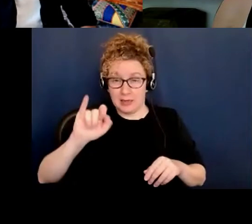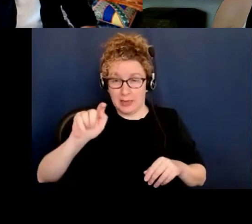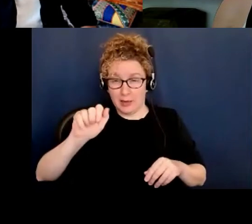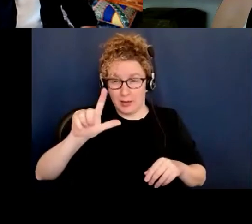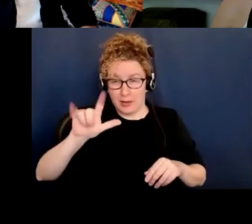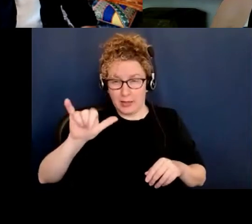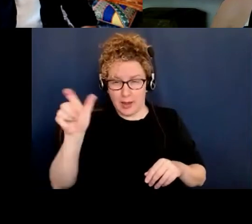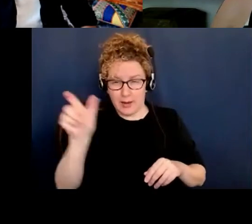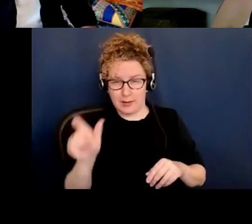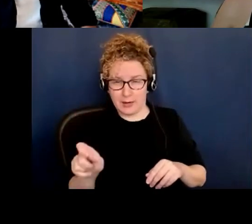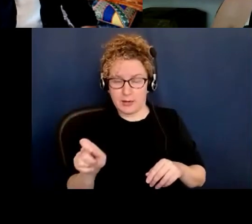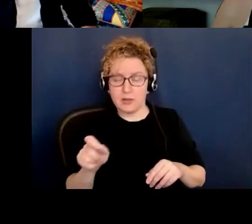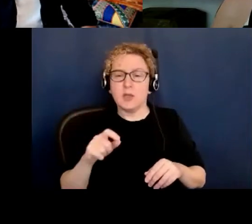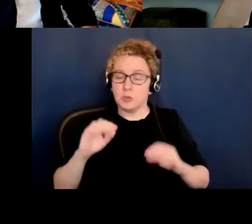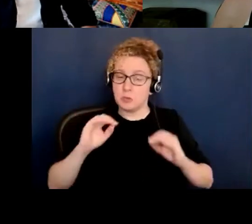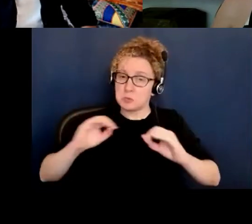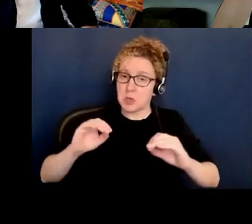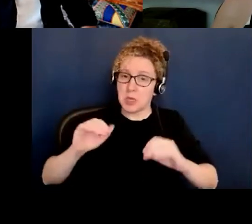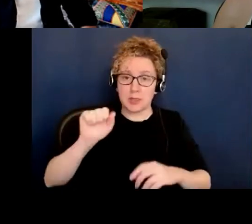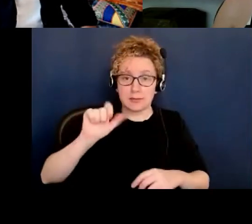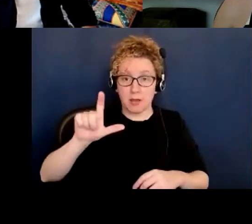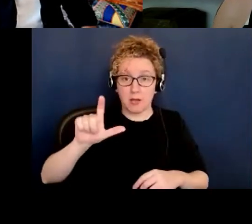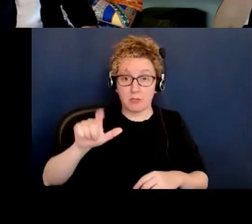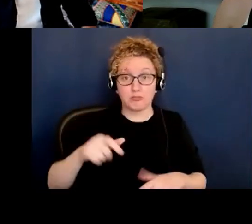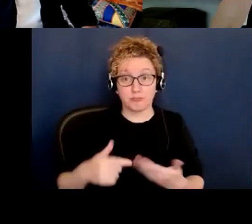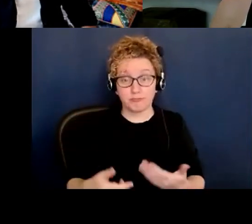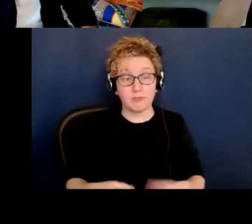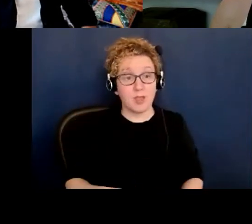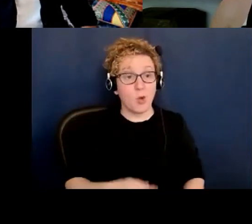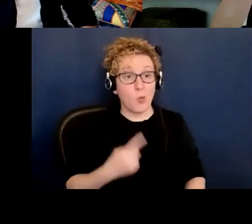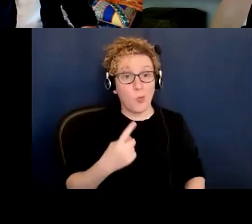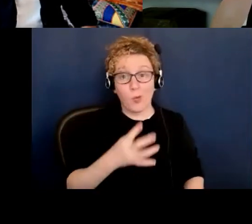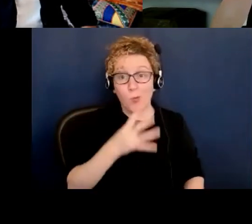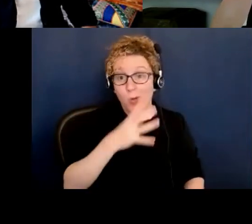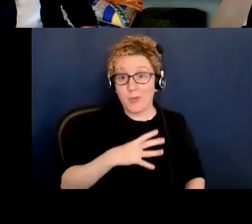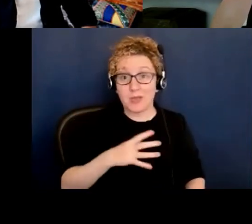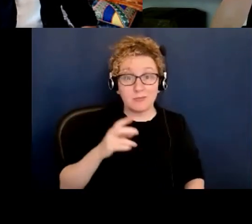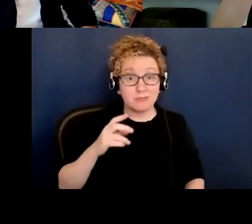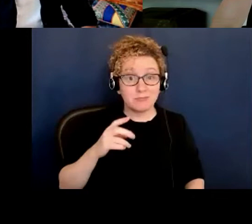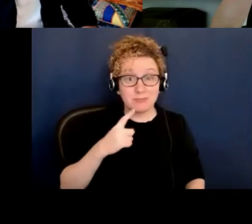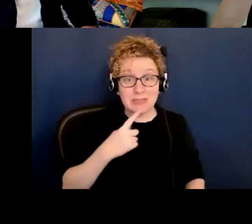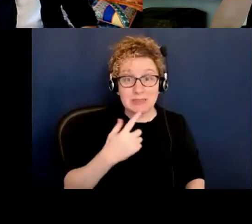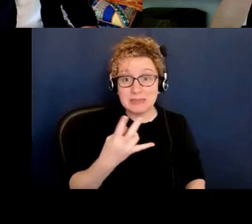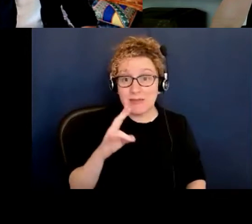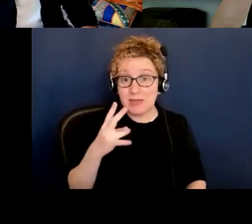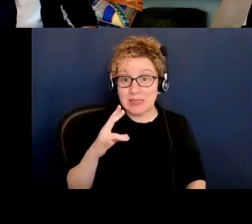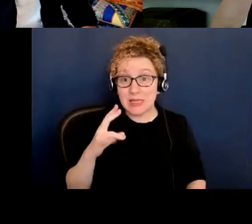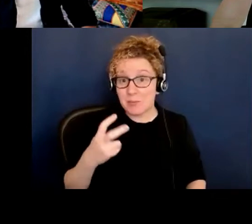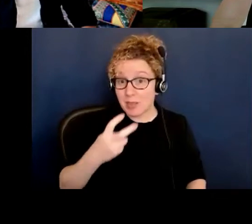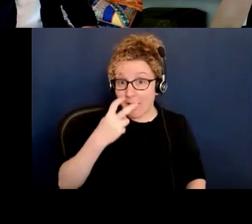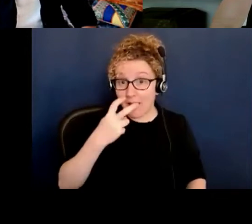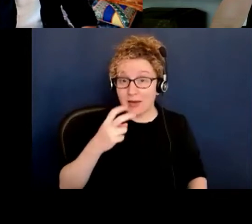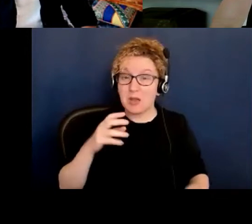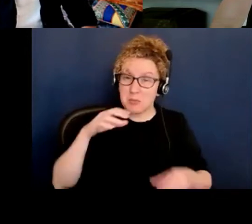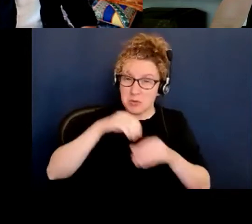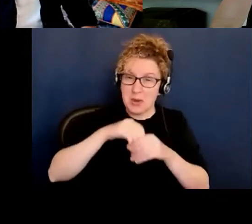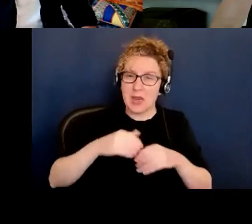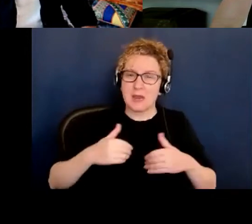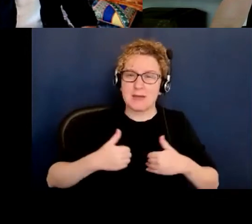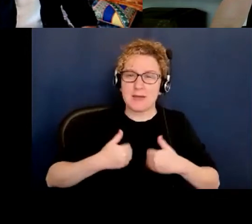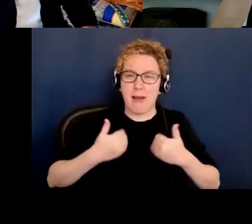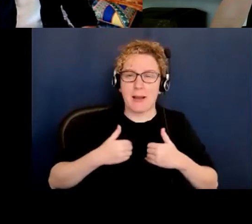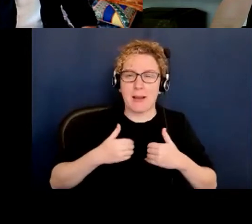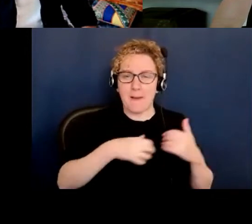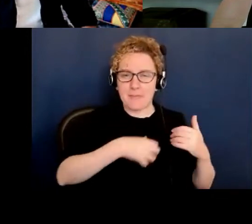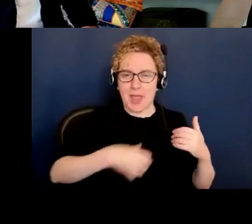a young woman who at the age of 17, she's blind. She participated in the Youth Ambassadors Program, and with a group of Colombian